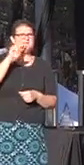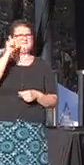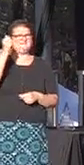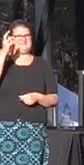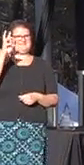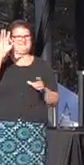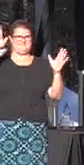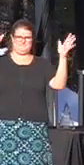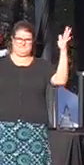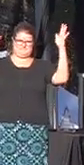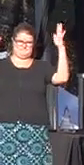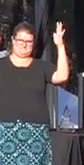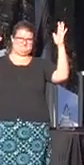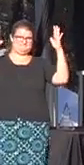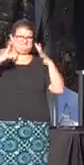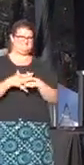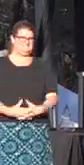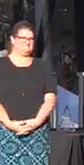2016.